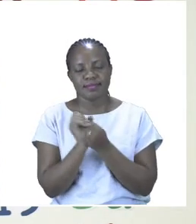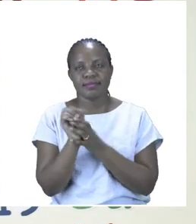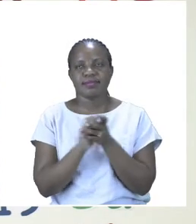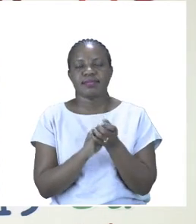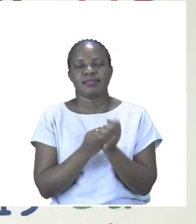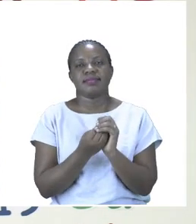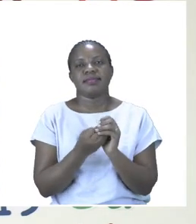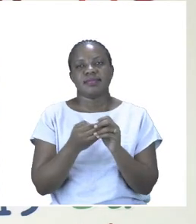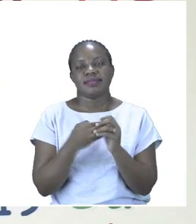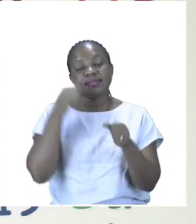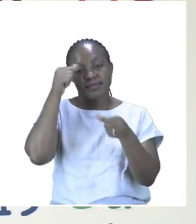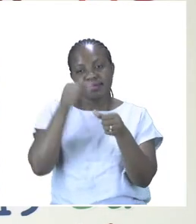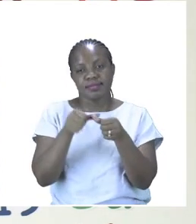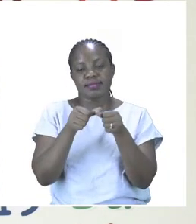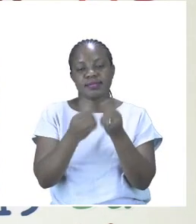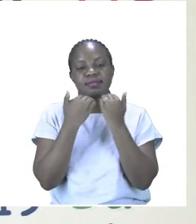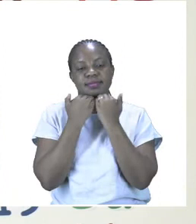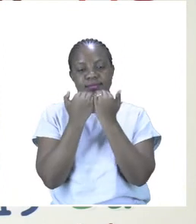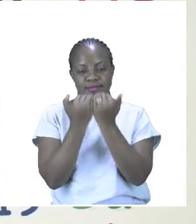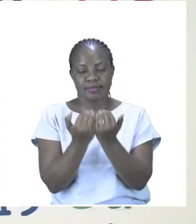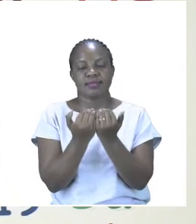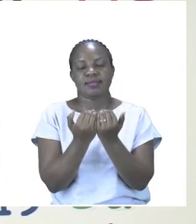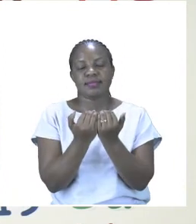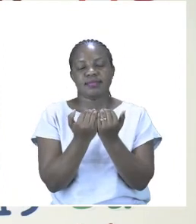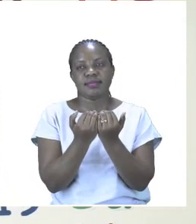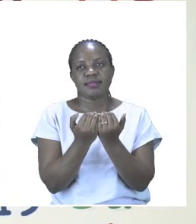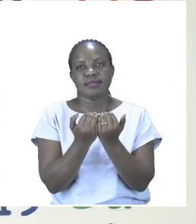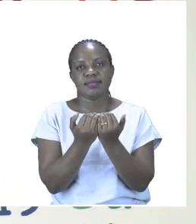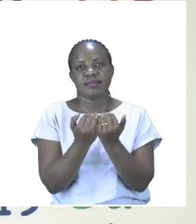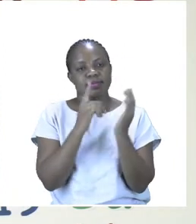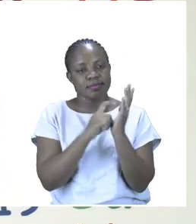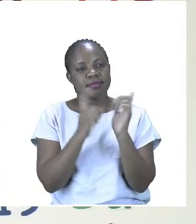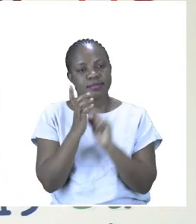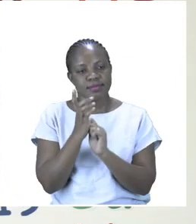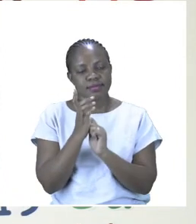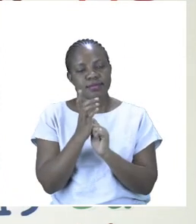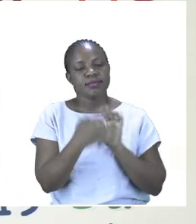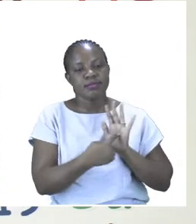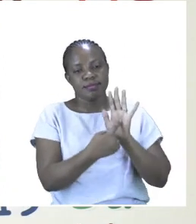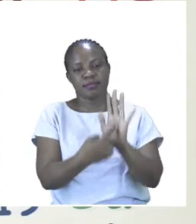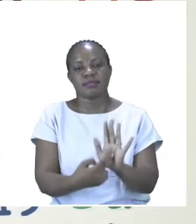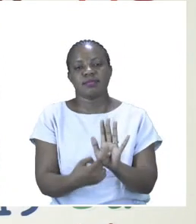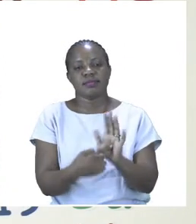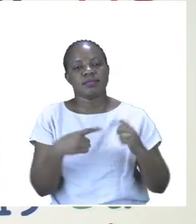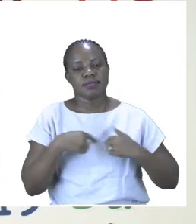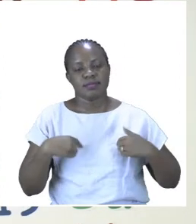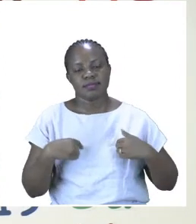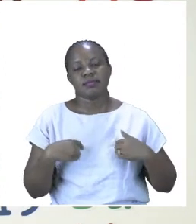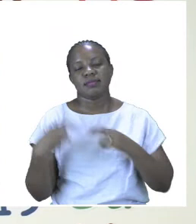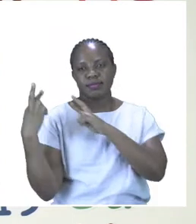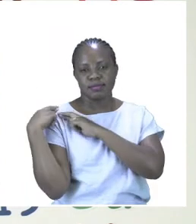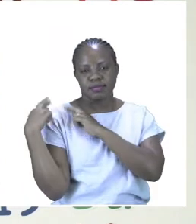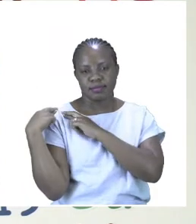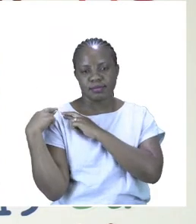very important because we want to show how responsible we are and staying safe